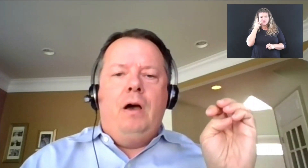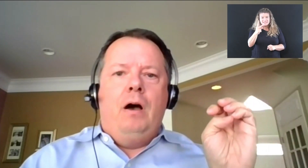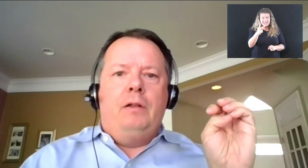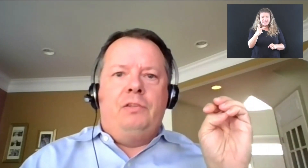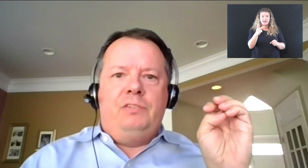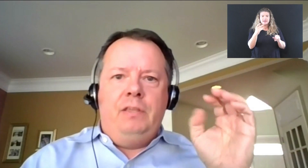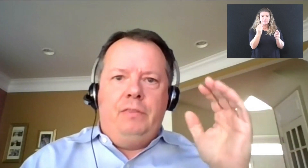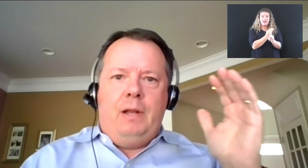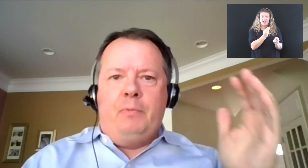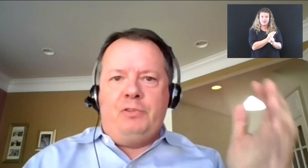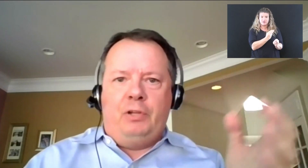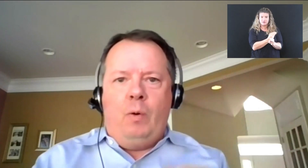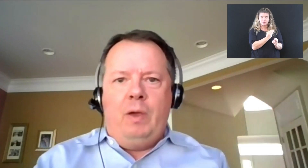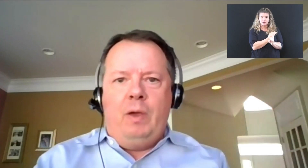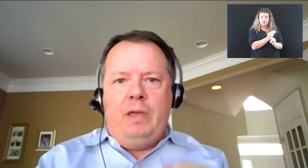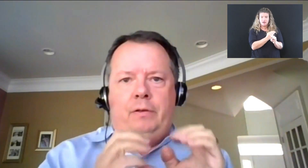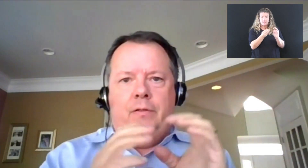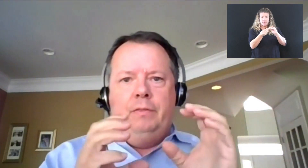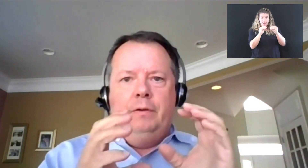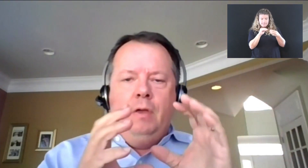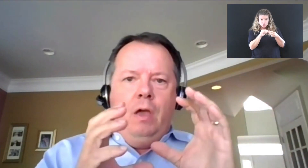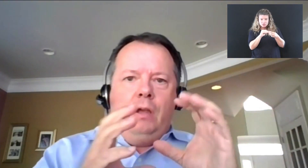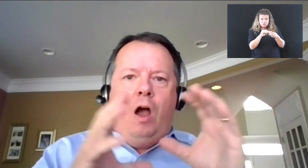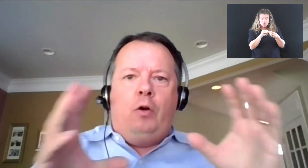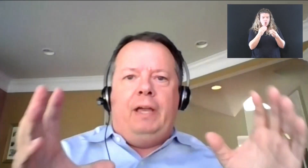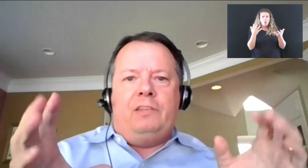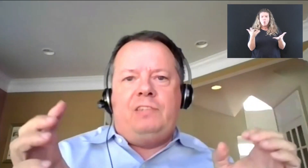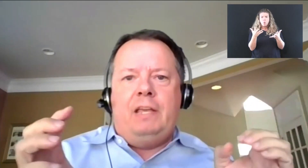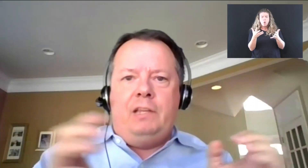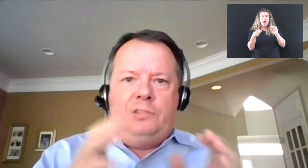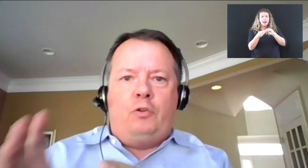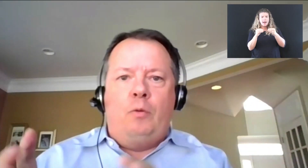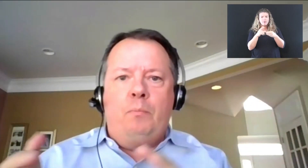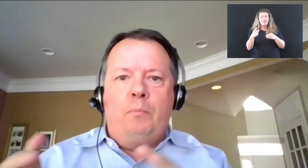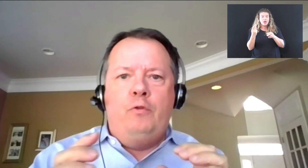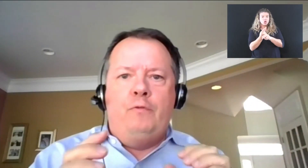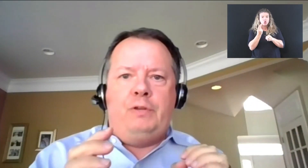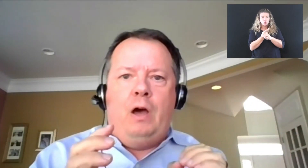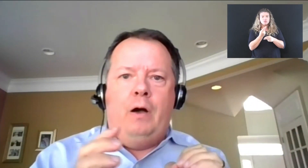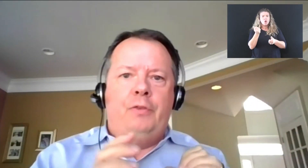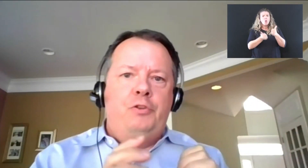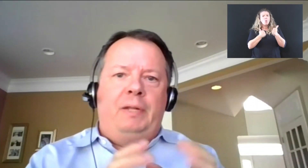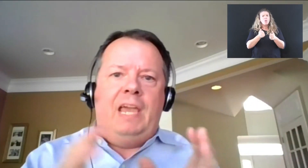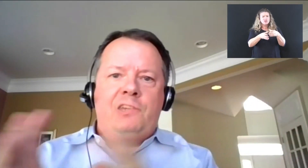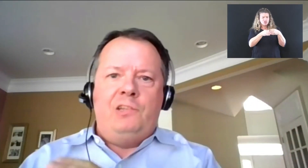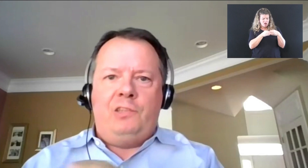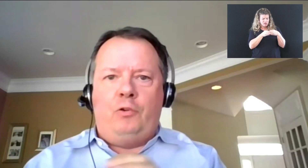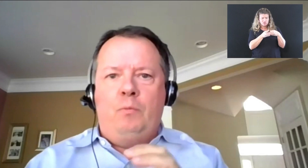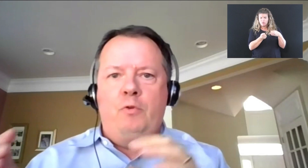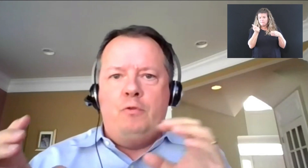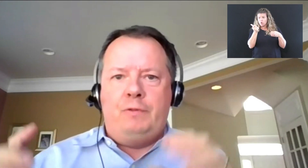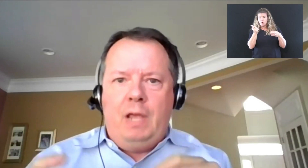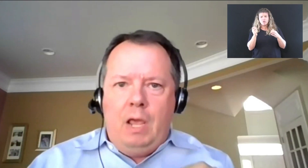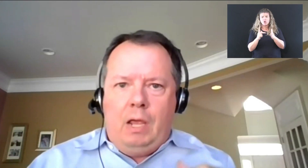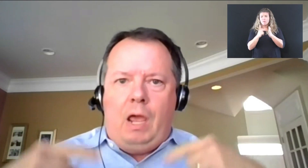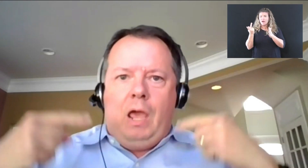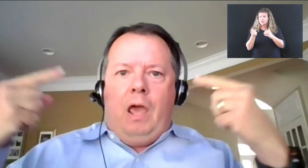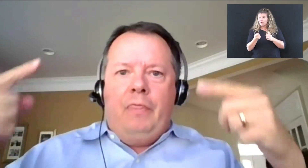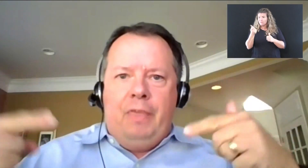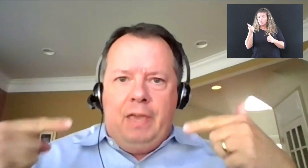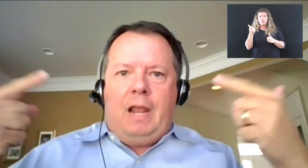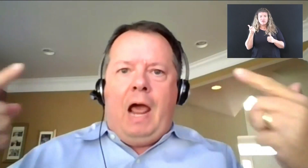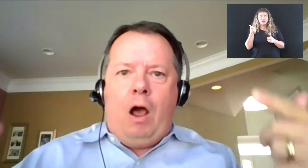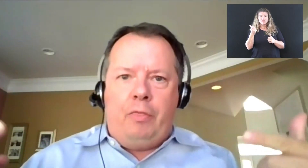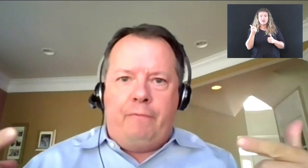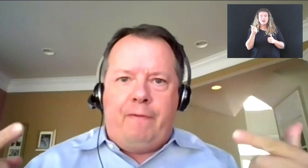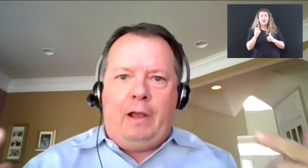math, to see the numbers that go in, the congregate settings that are removed, the duplications that are removed,